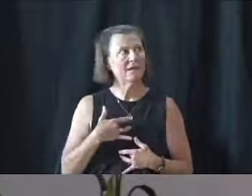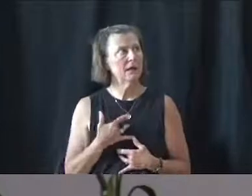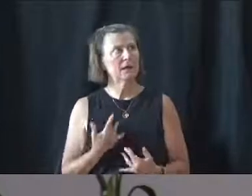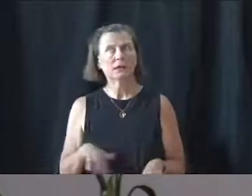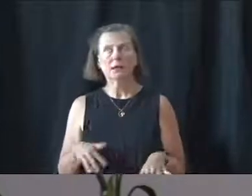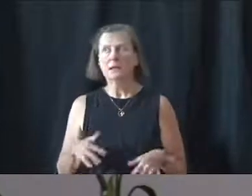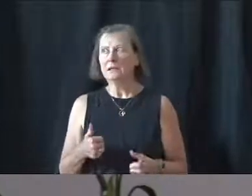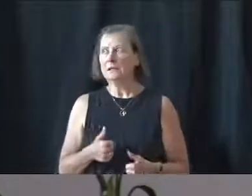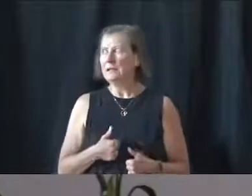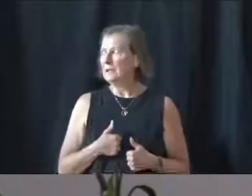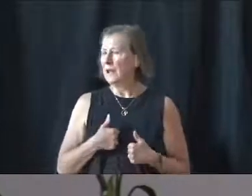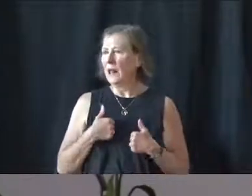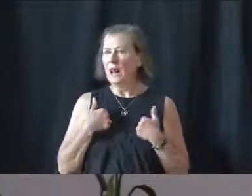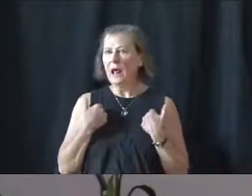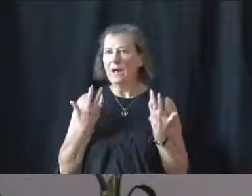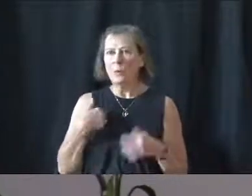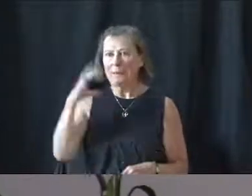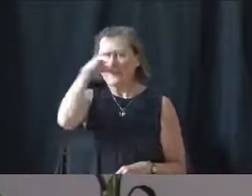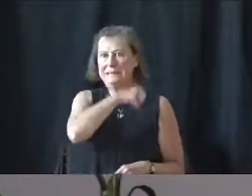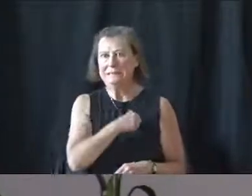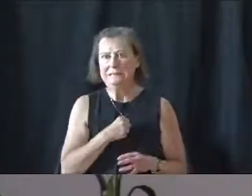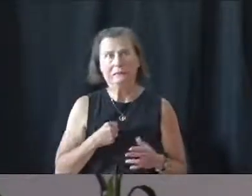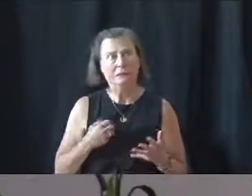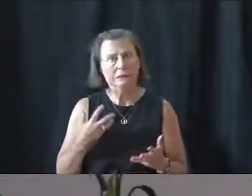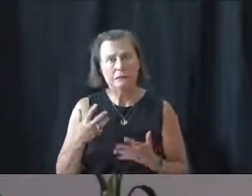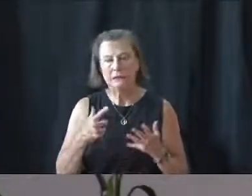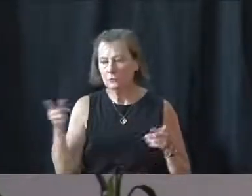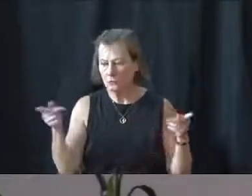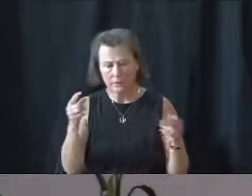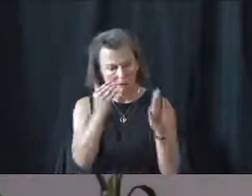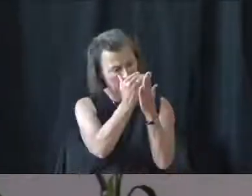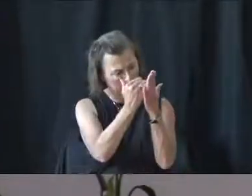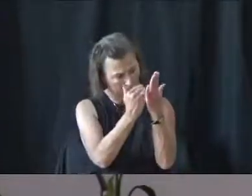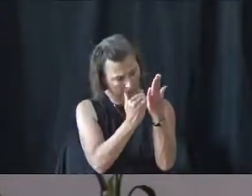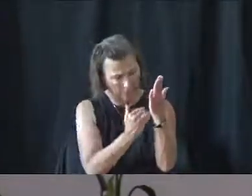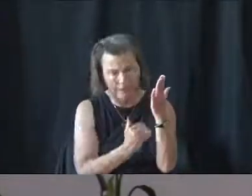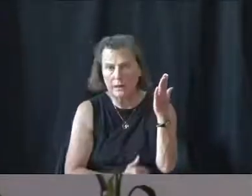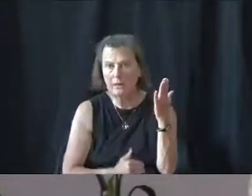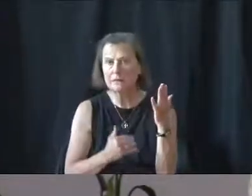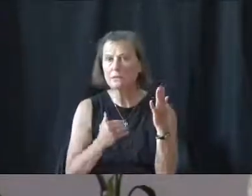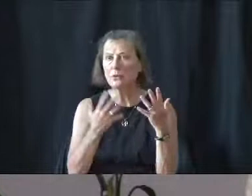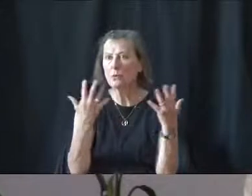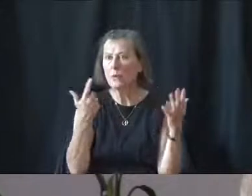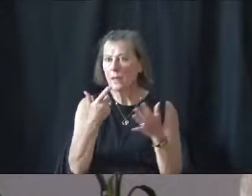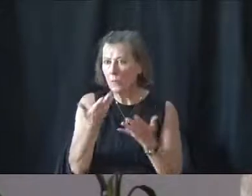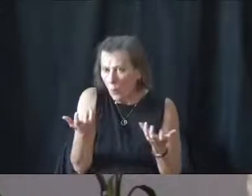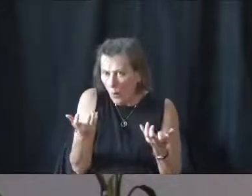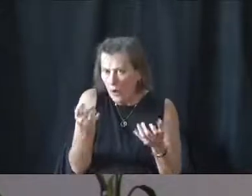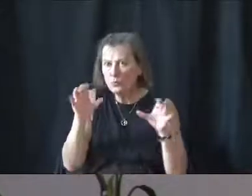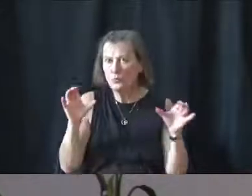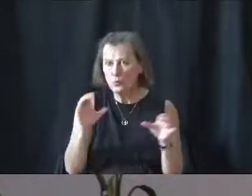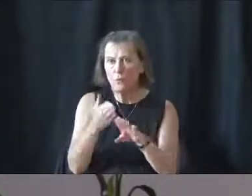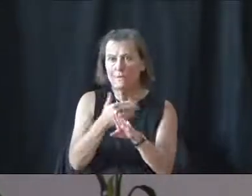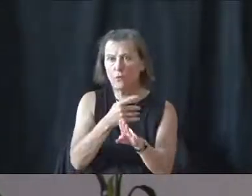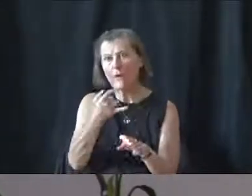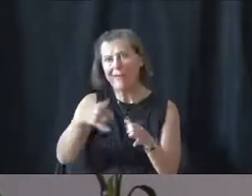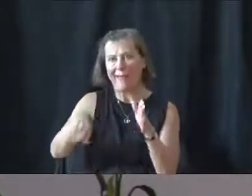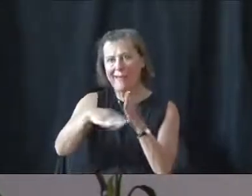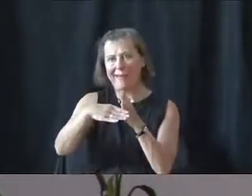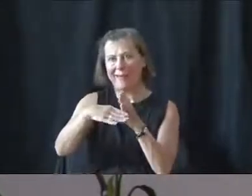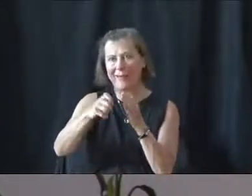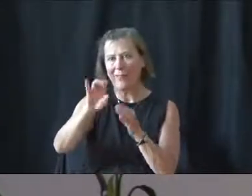has sort of slipped past them. And they put together a list of things that they want to do before they kick the